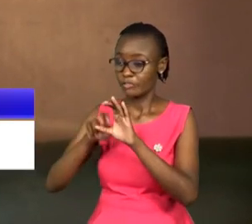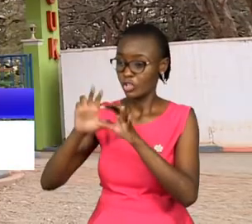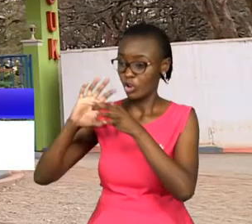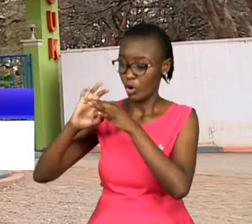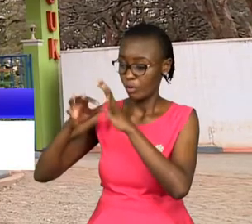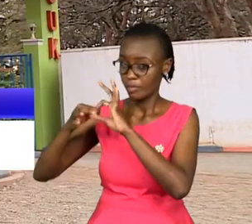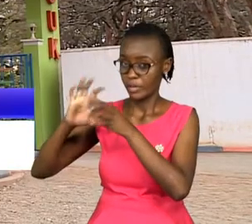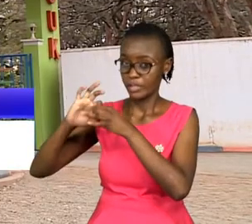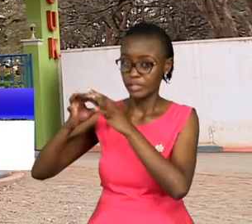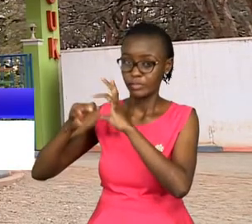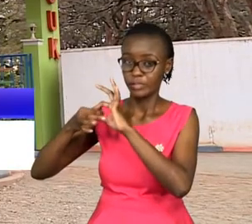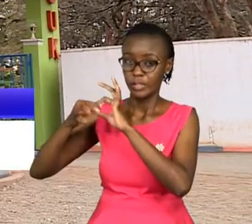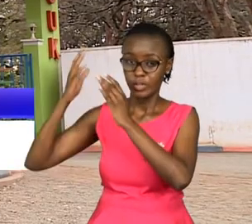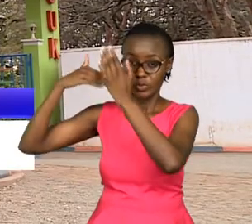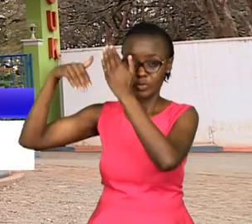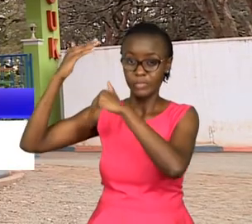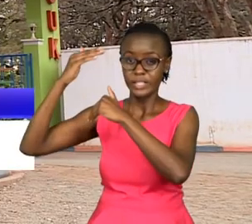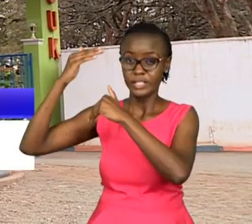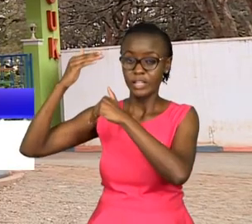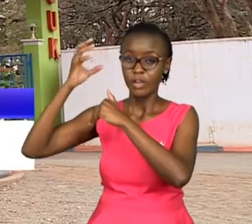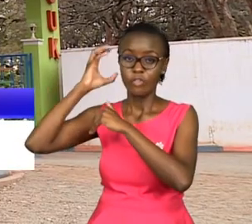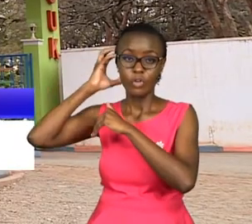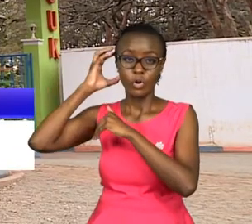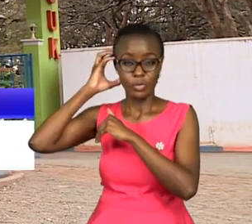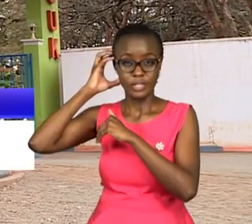cooperative, then Cooperative University College of Kenya in